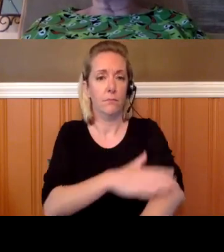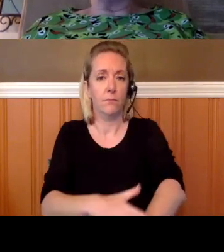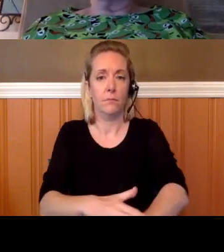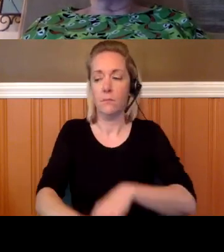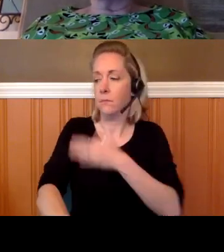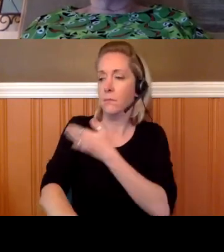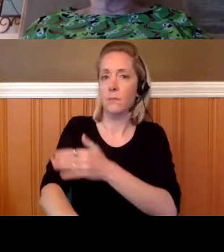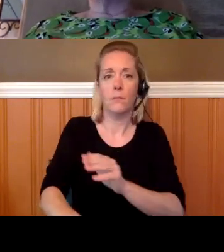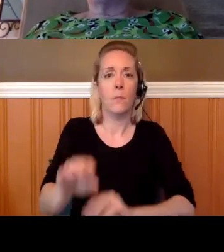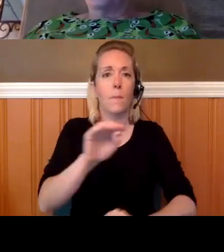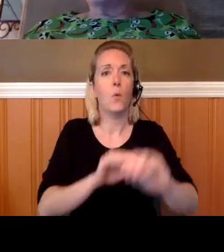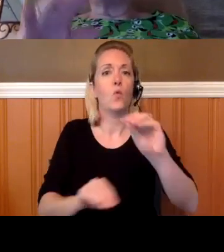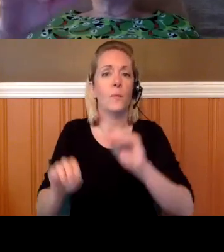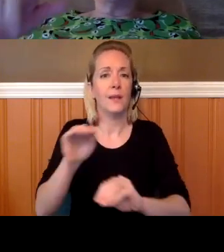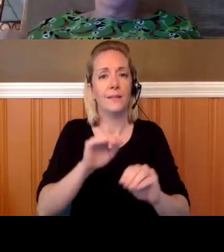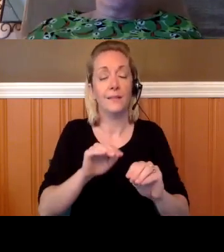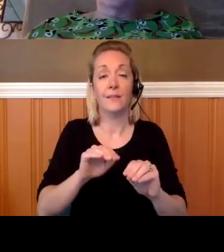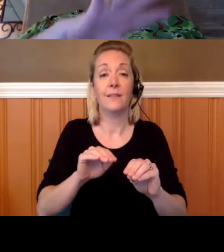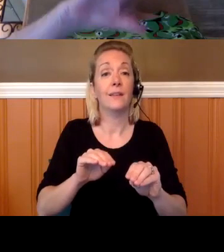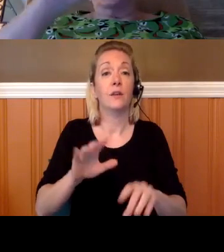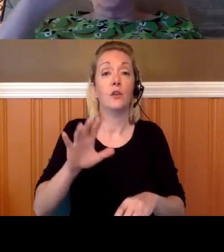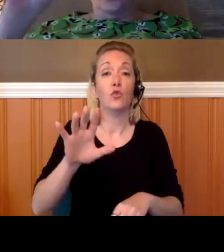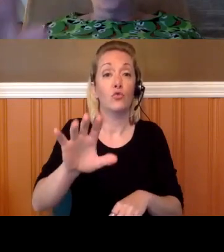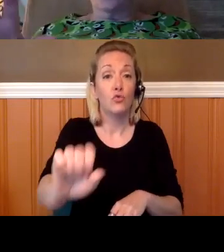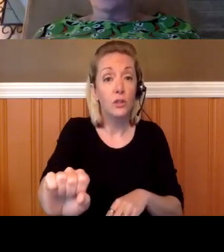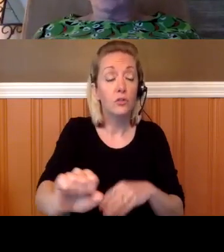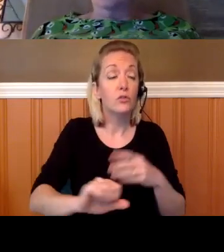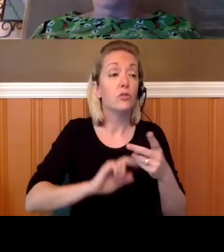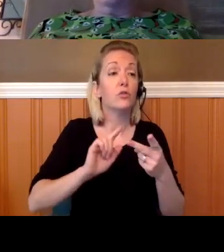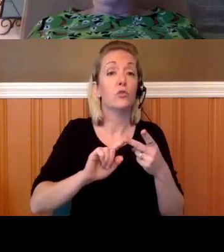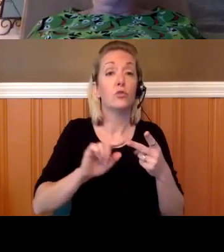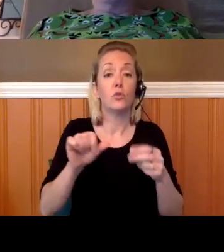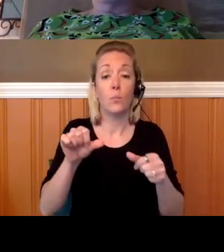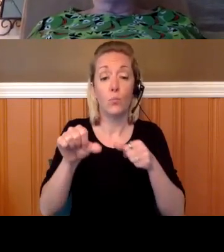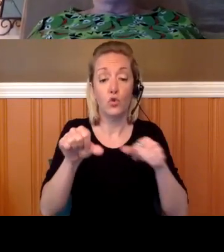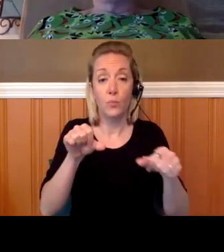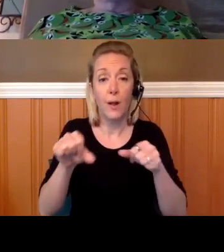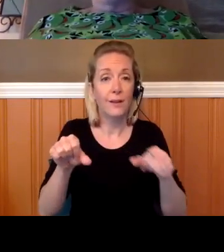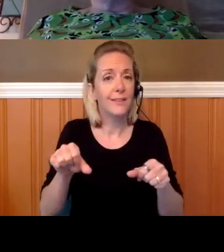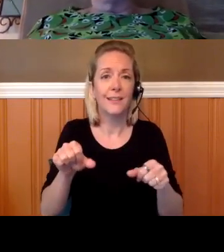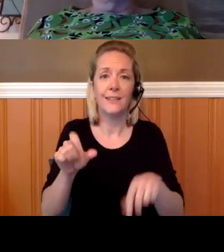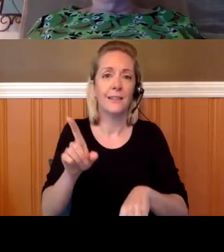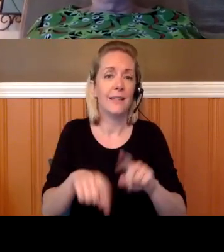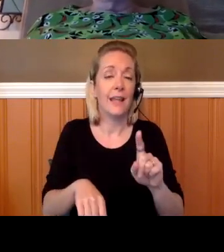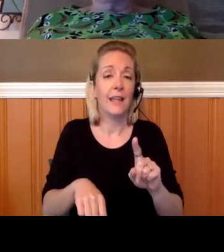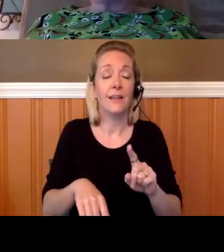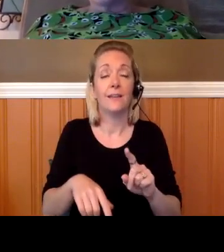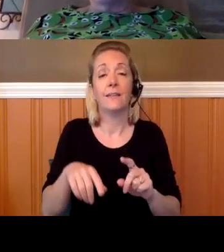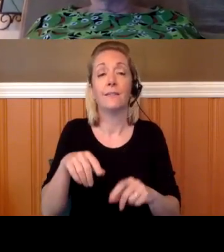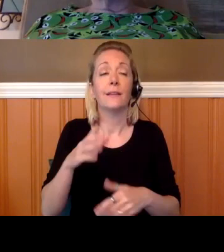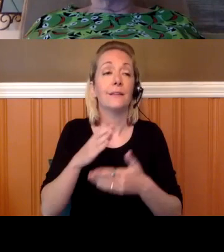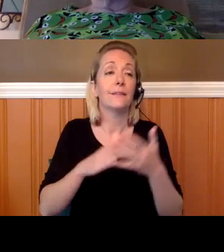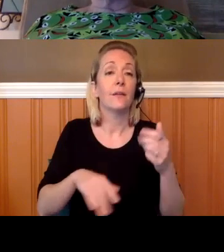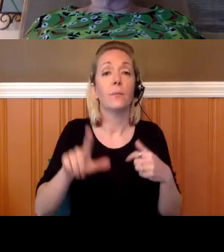push buttons, they just either have very, very low tone or